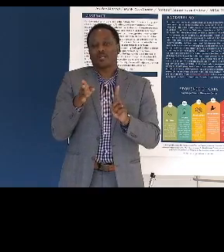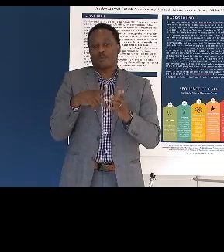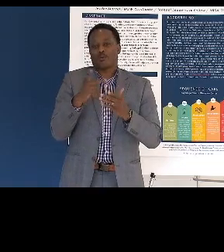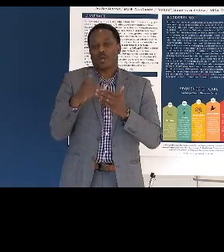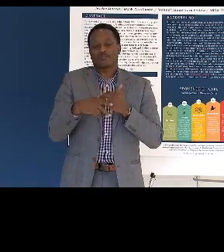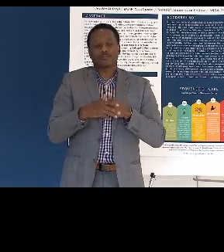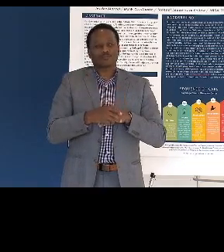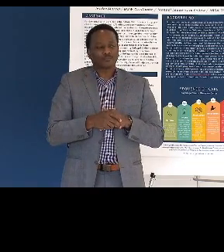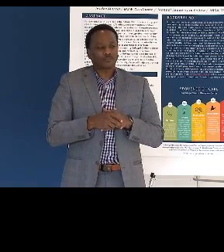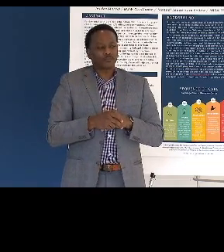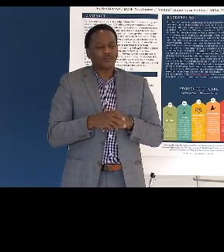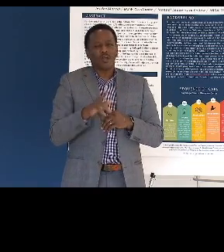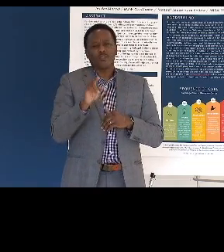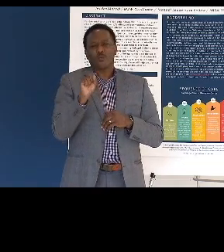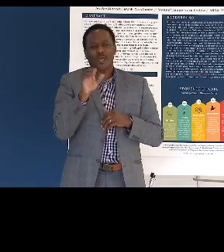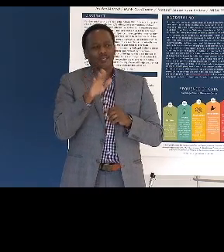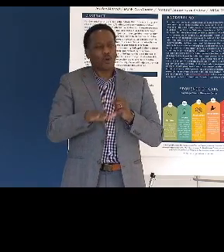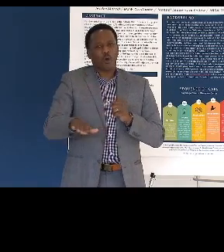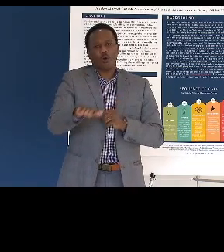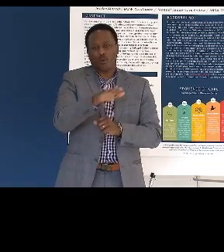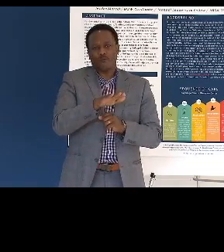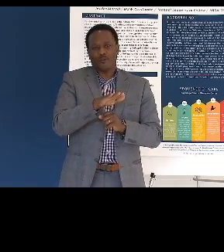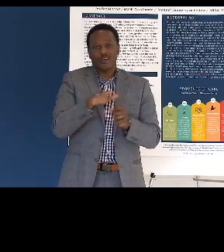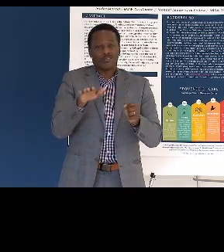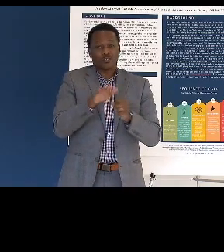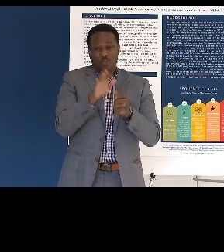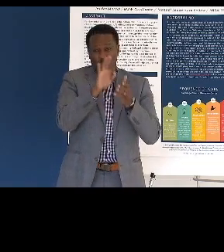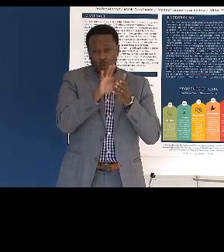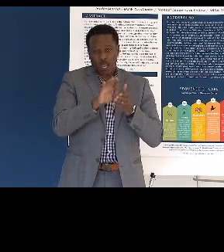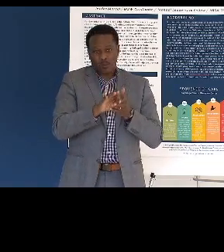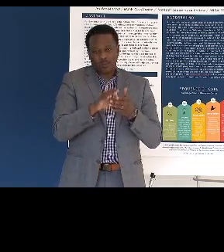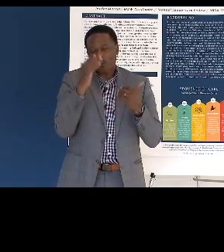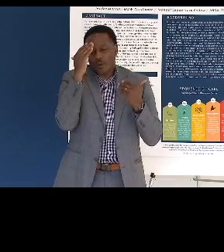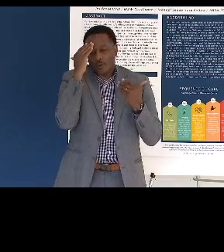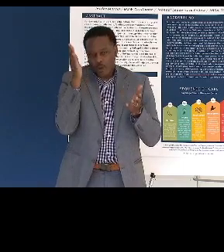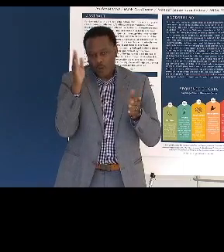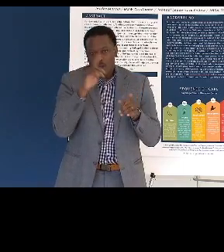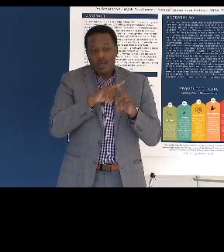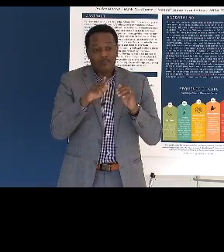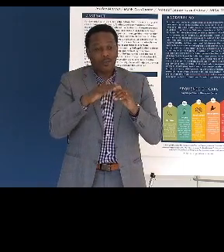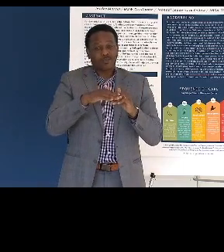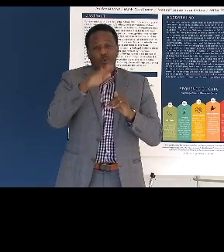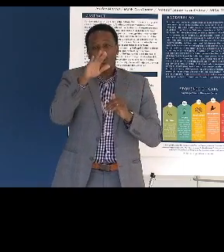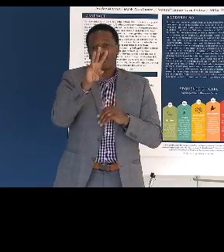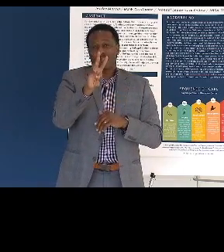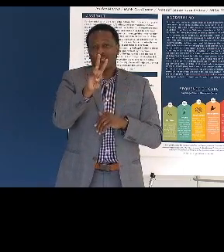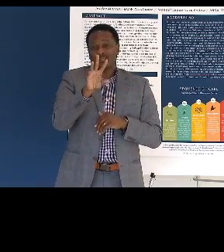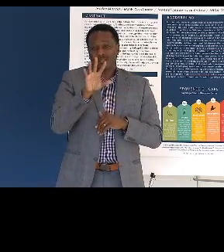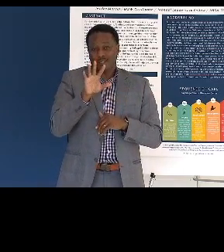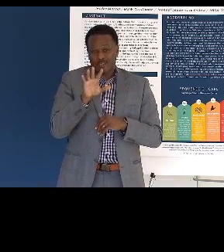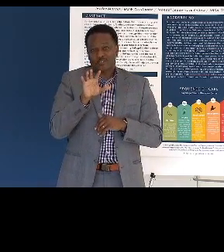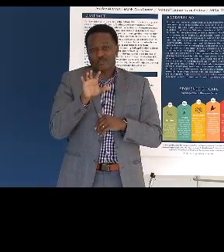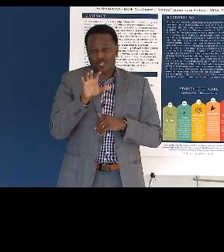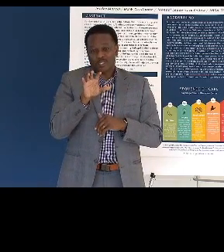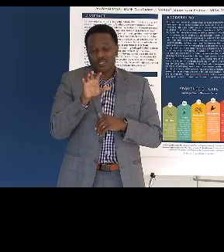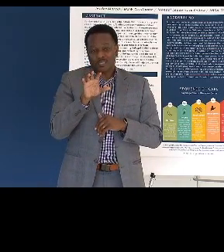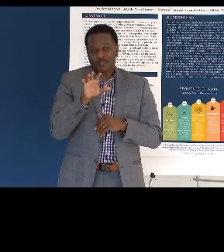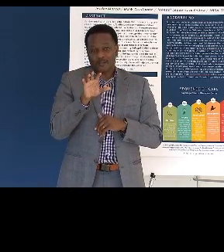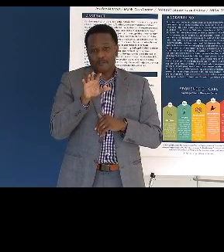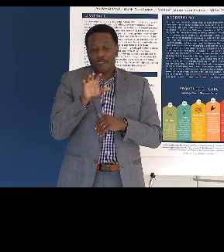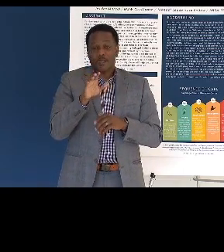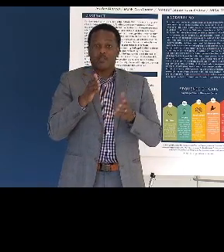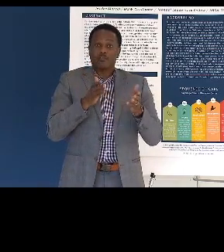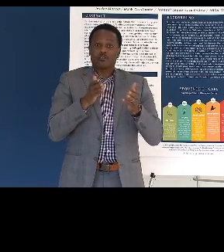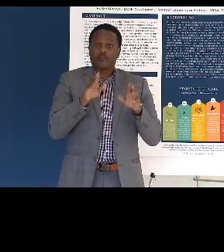the U.S., the total count of programs is unknown, though it is upwards of over 600. The services